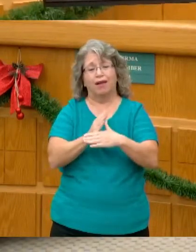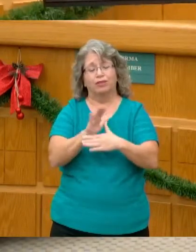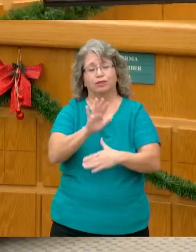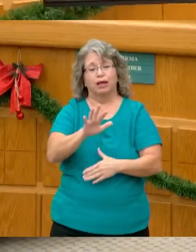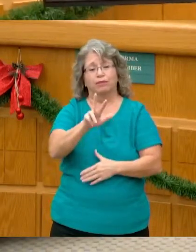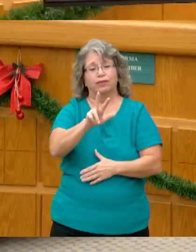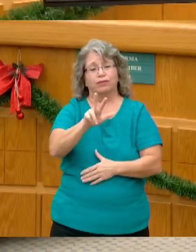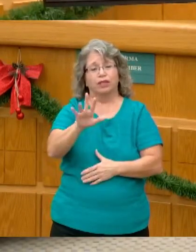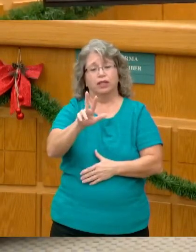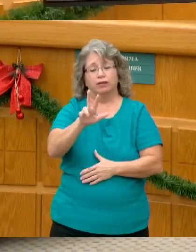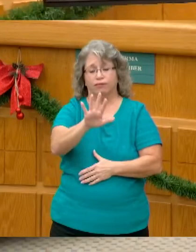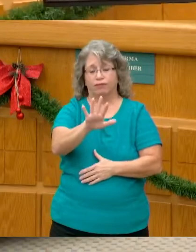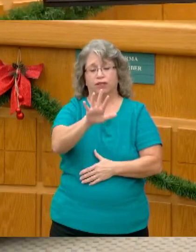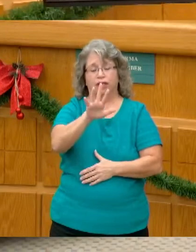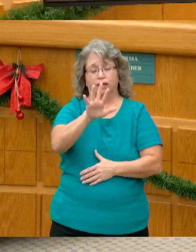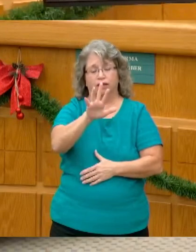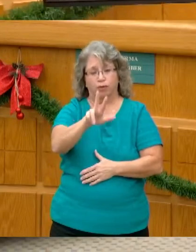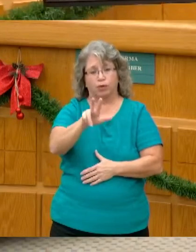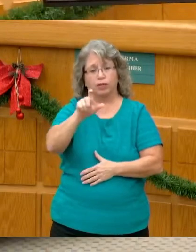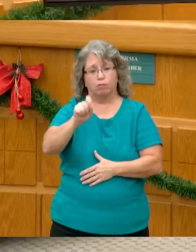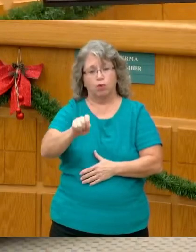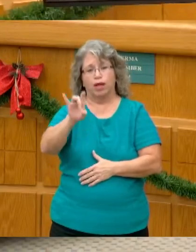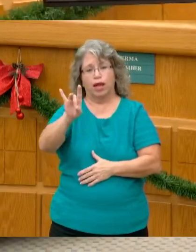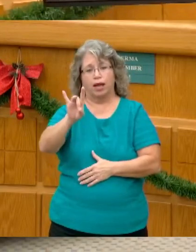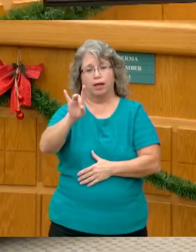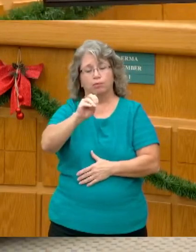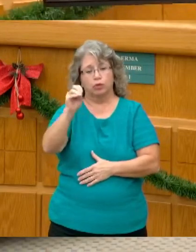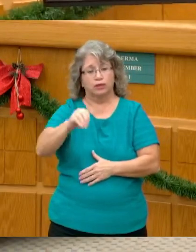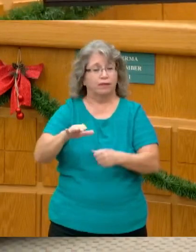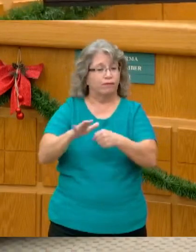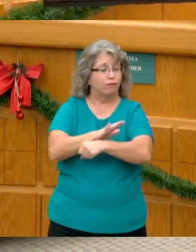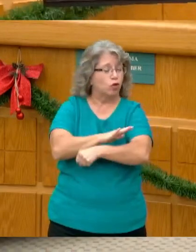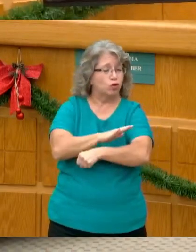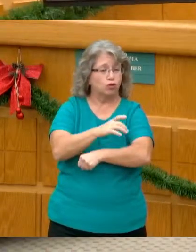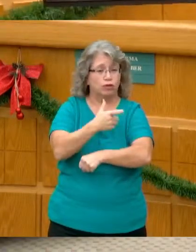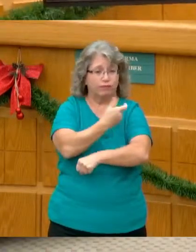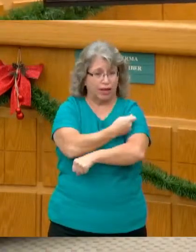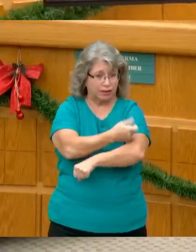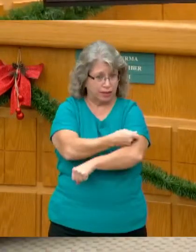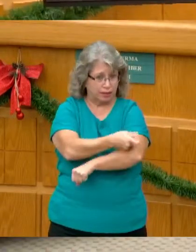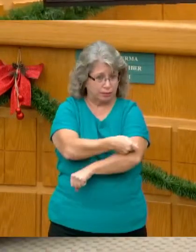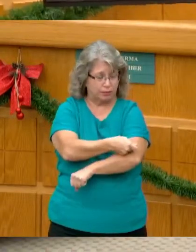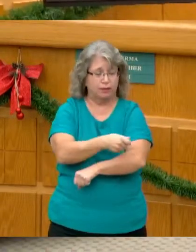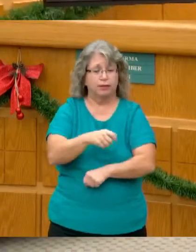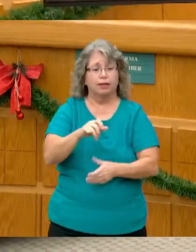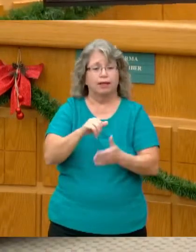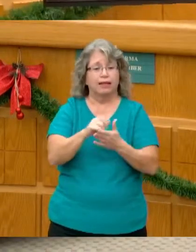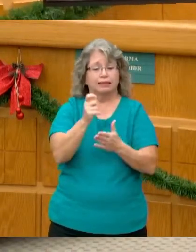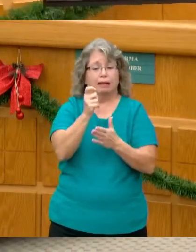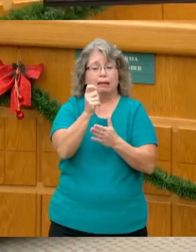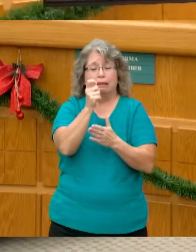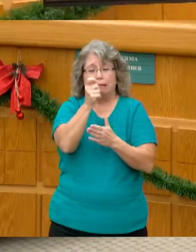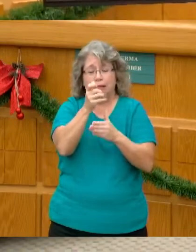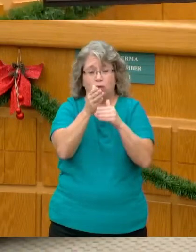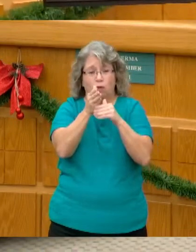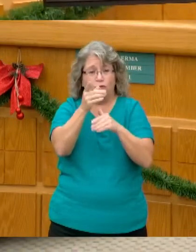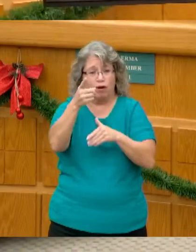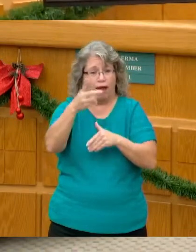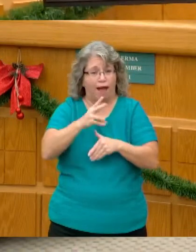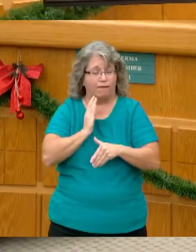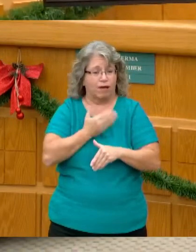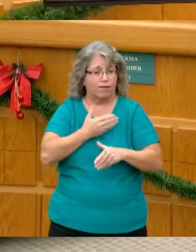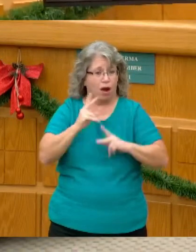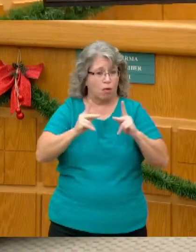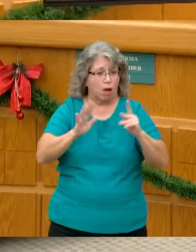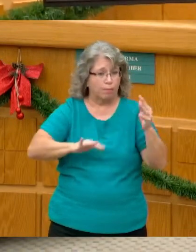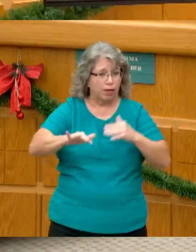53.8% fully vaccinated. So that's half of the population that, a little over half that is protected. We could do so